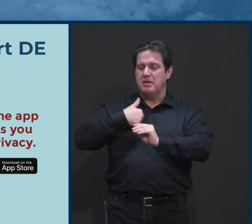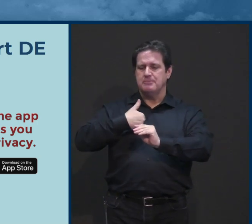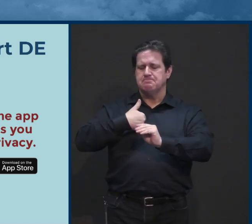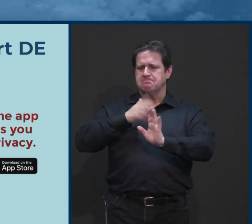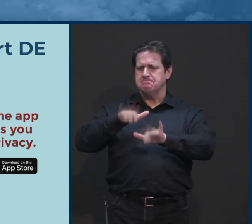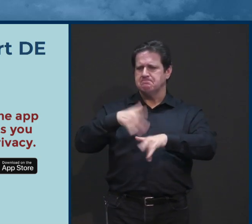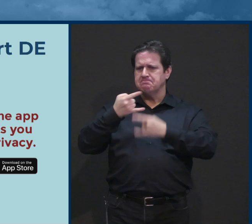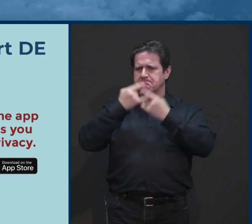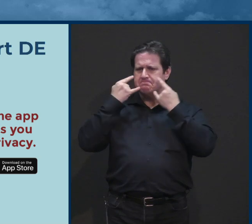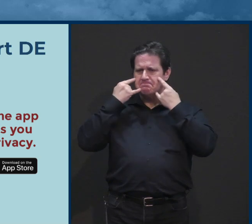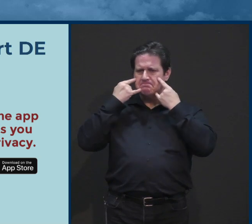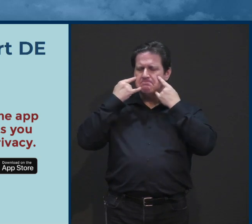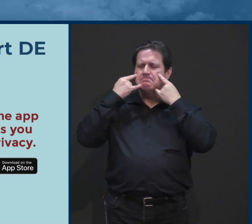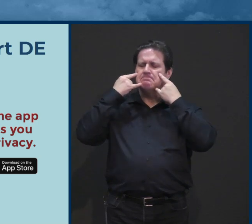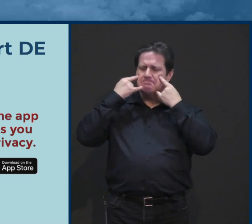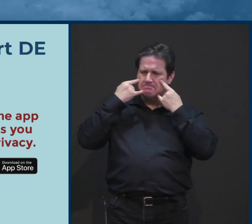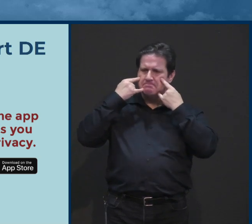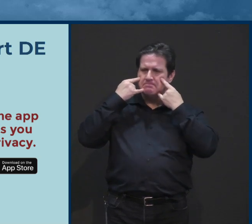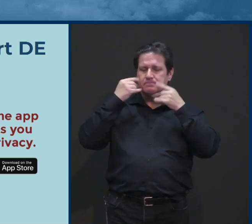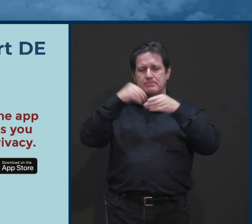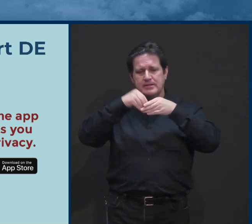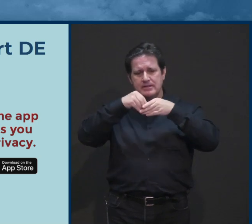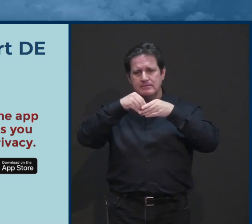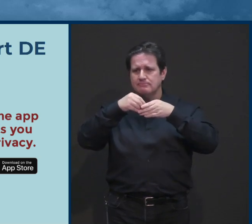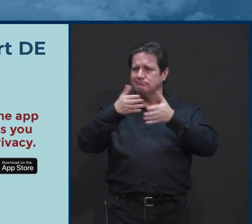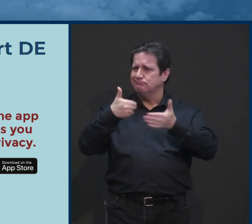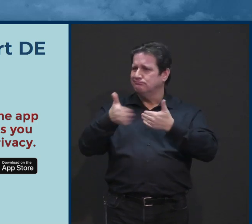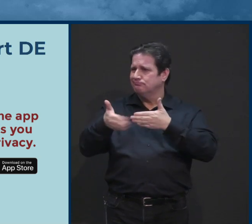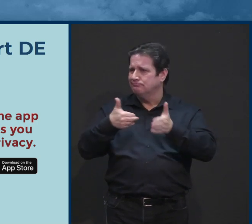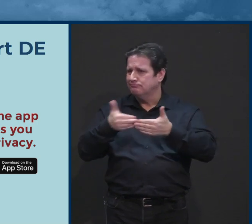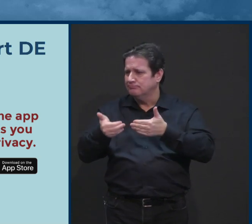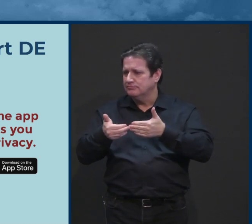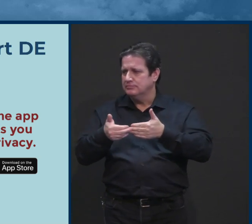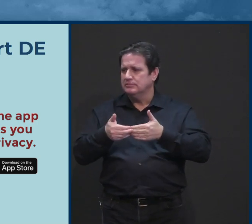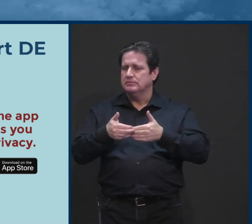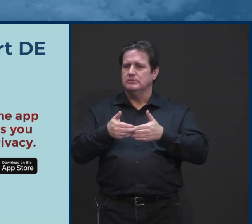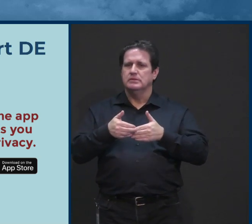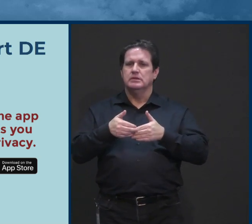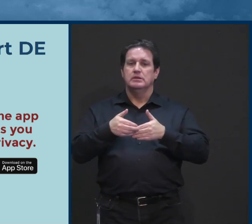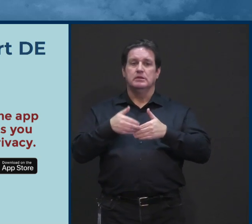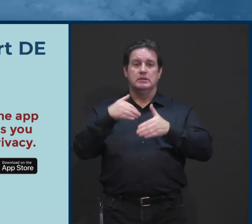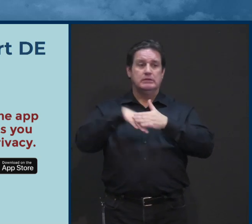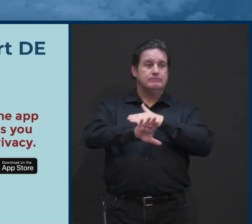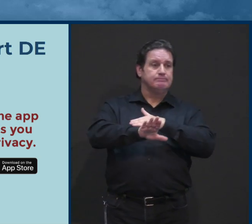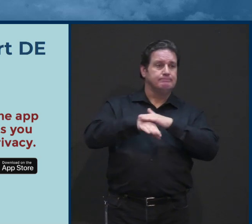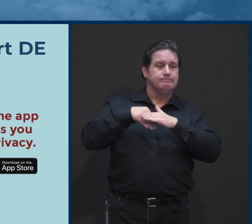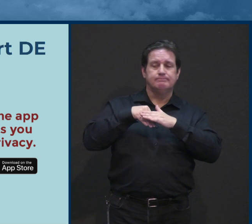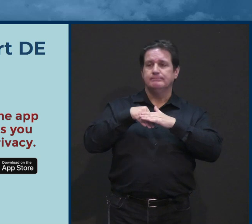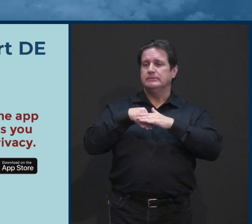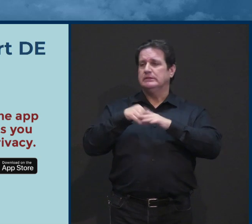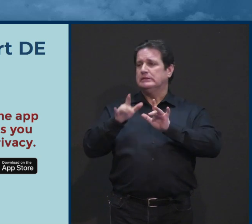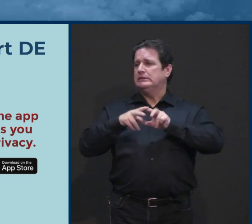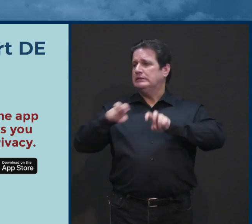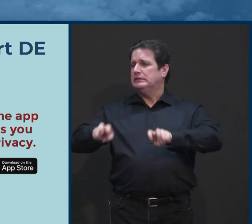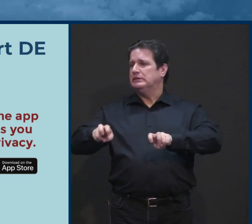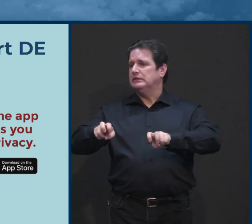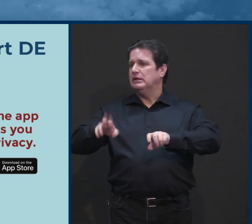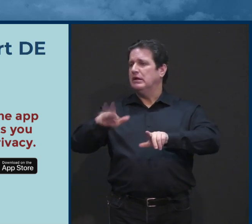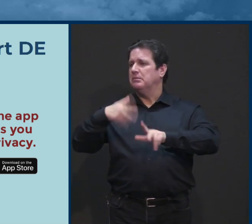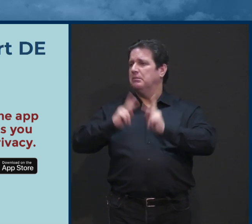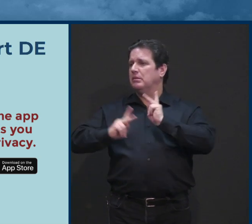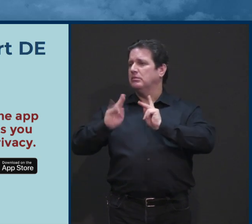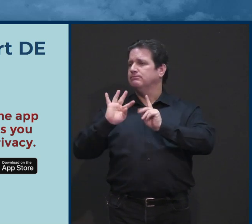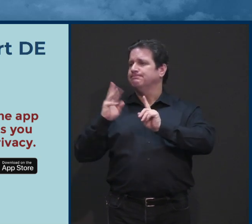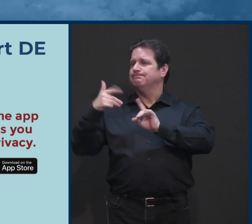going to wear that mask indoors. You're going to wear that mask when you're coming in contact with others,